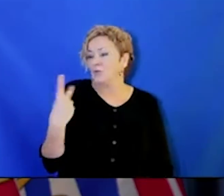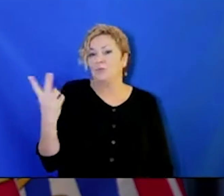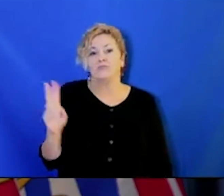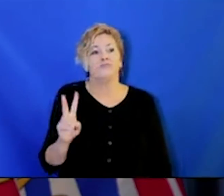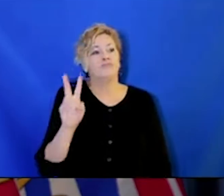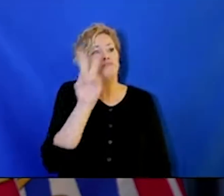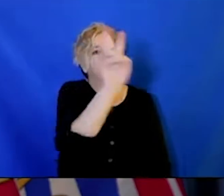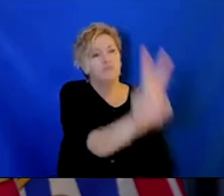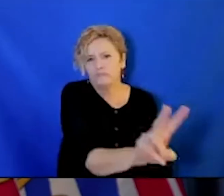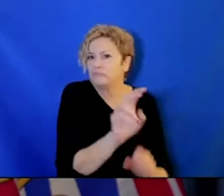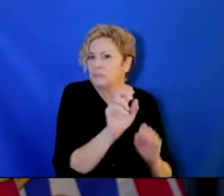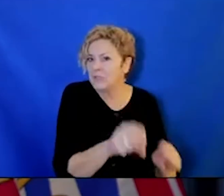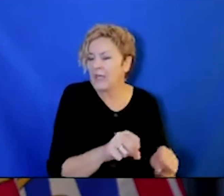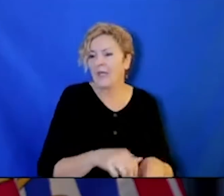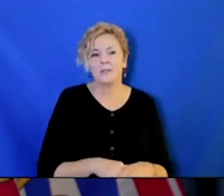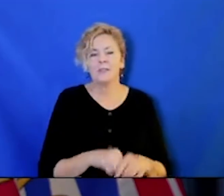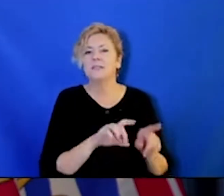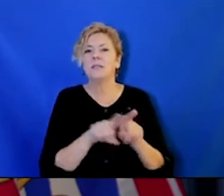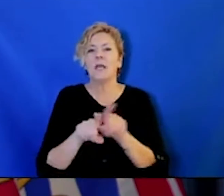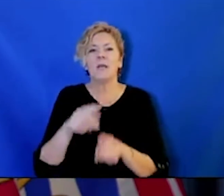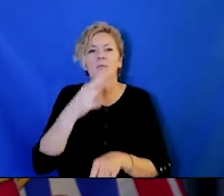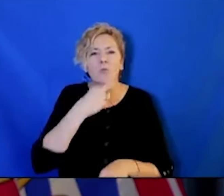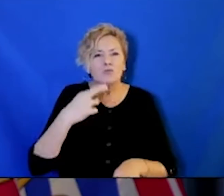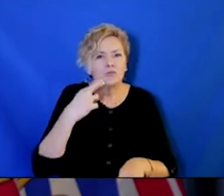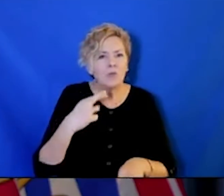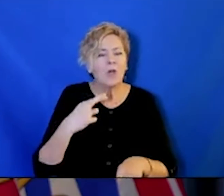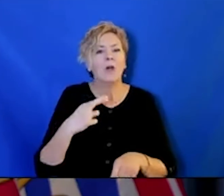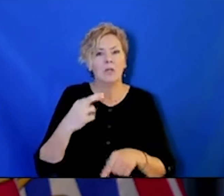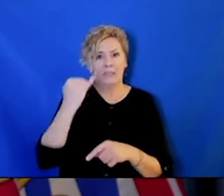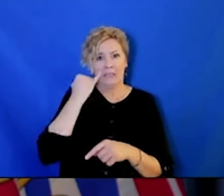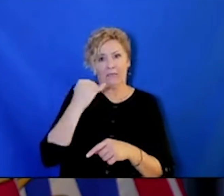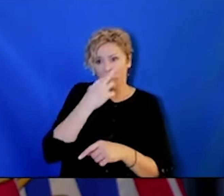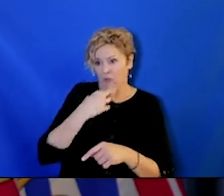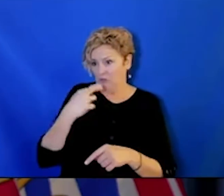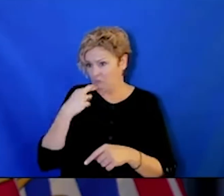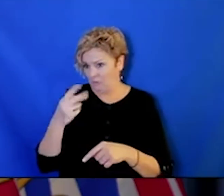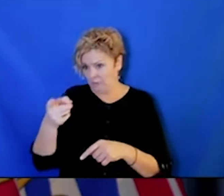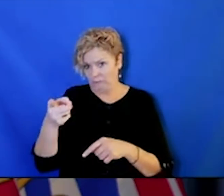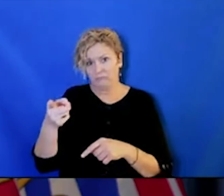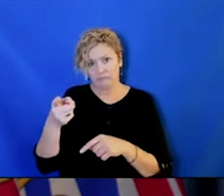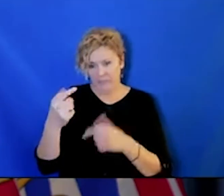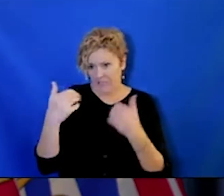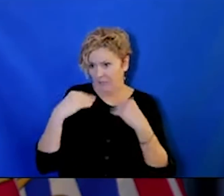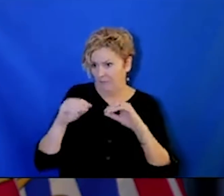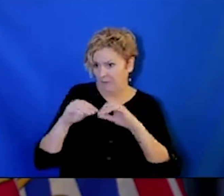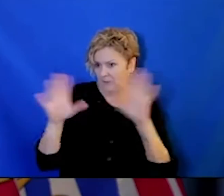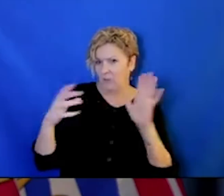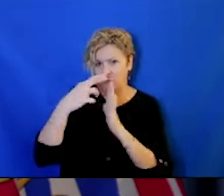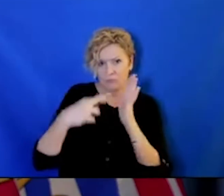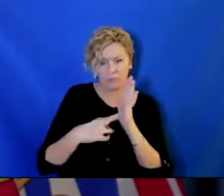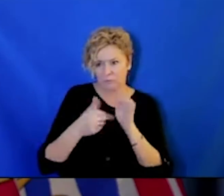in, particularly since we put in the capping of serving of alcohol at 10 o'clock and the